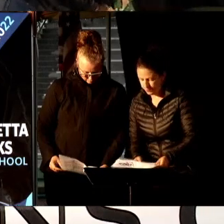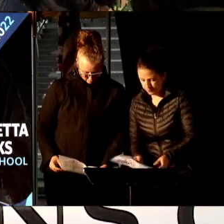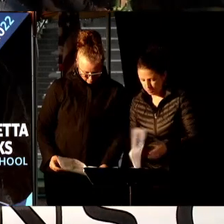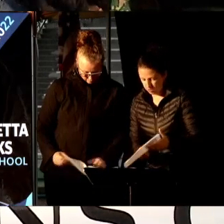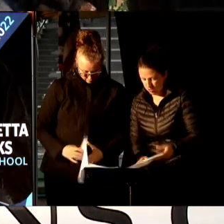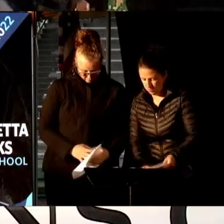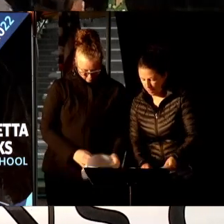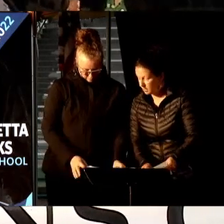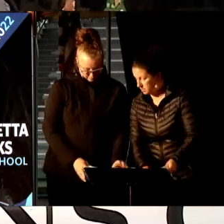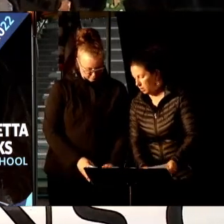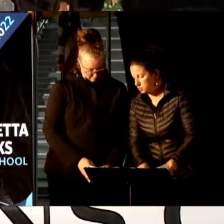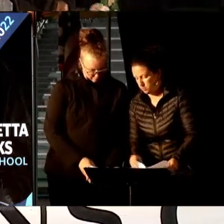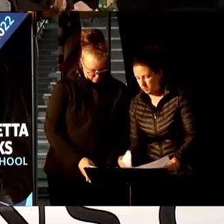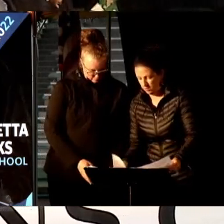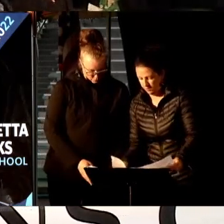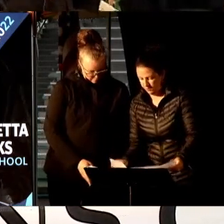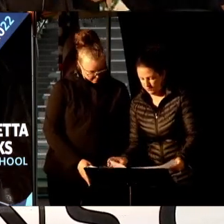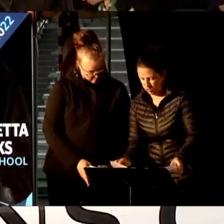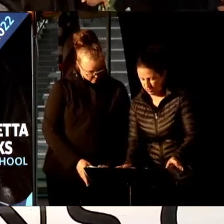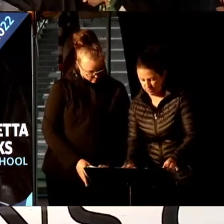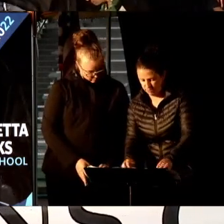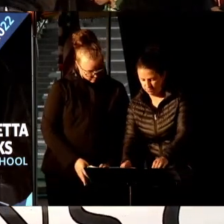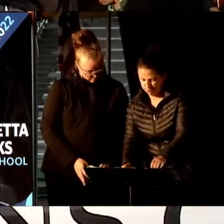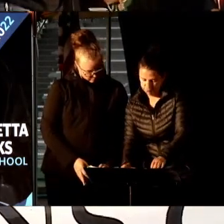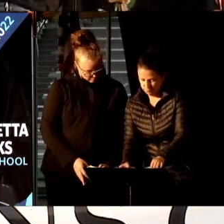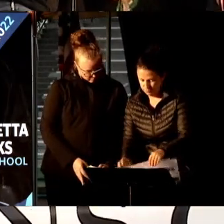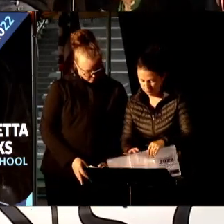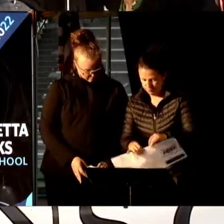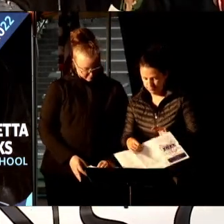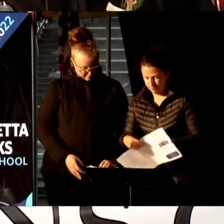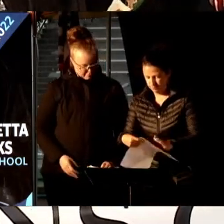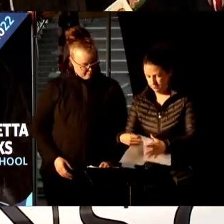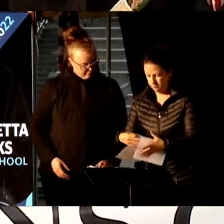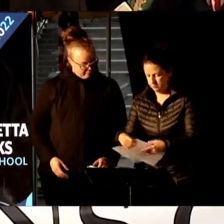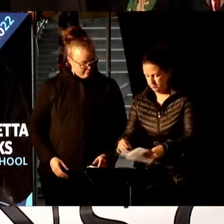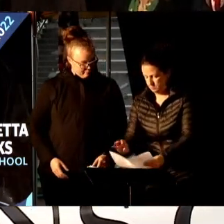So Riley Aquavendez is our vice president.